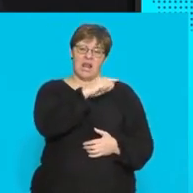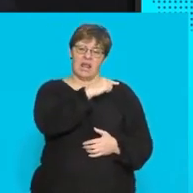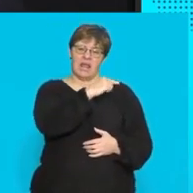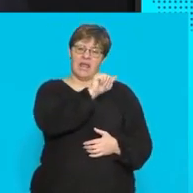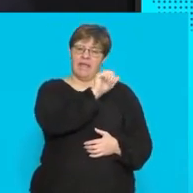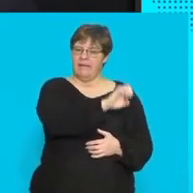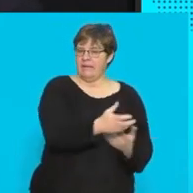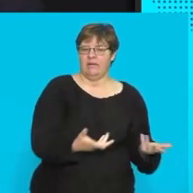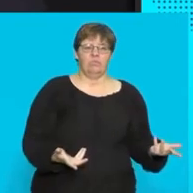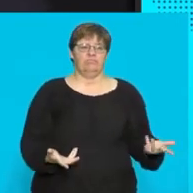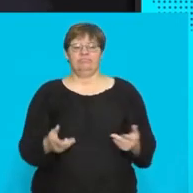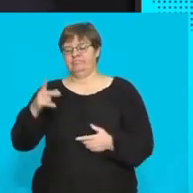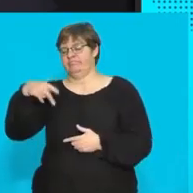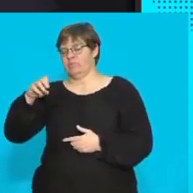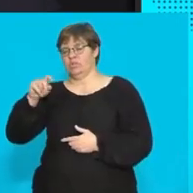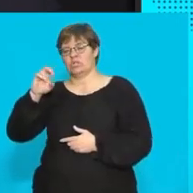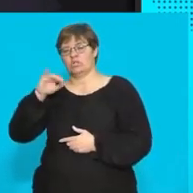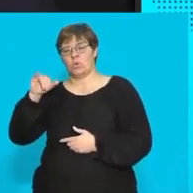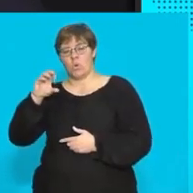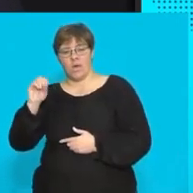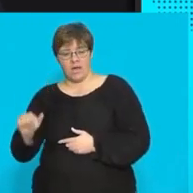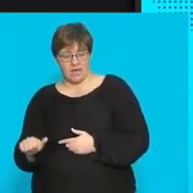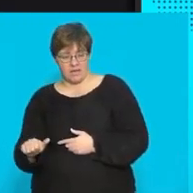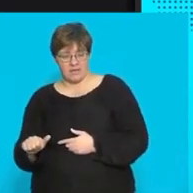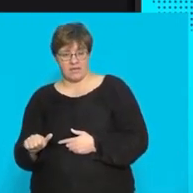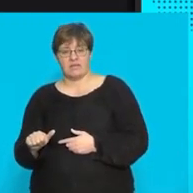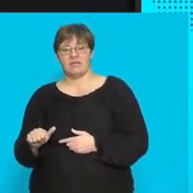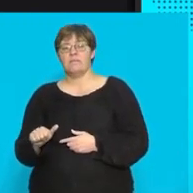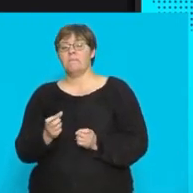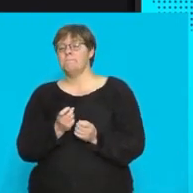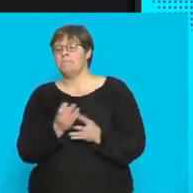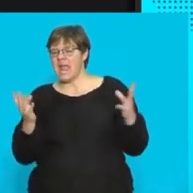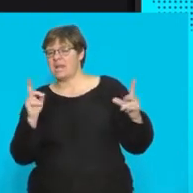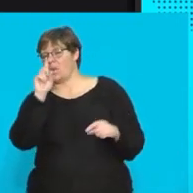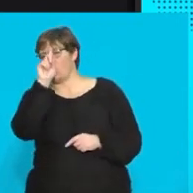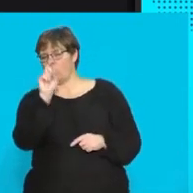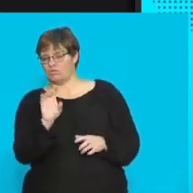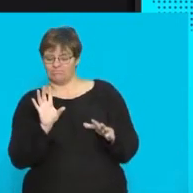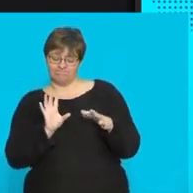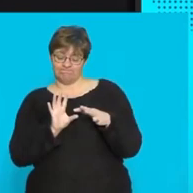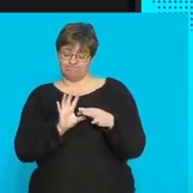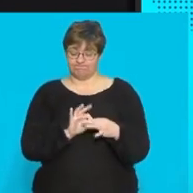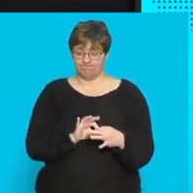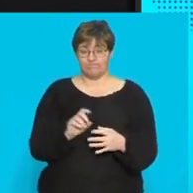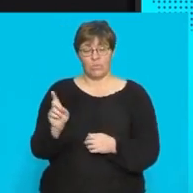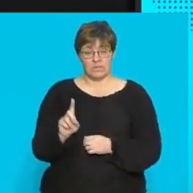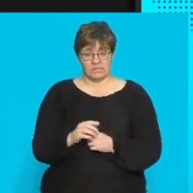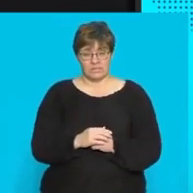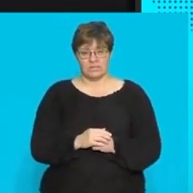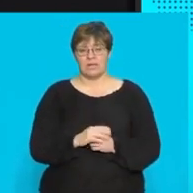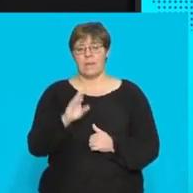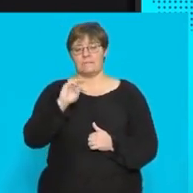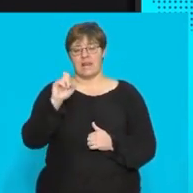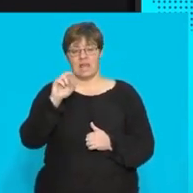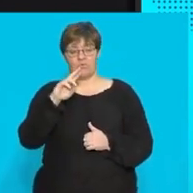algae or a protozoa, but very often the questions are related